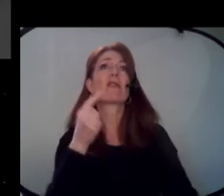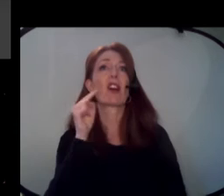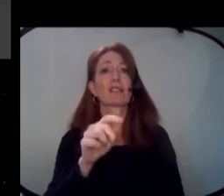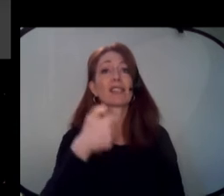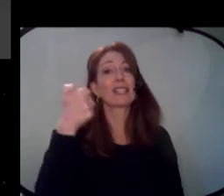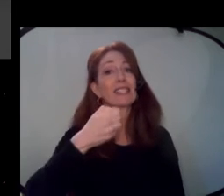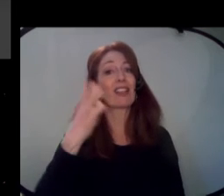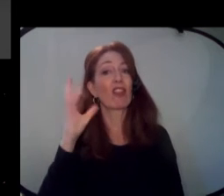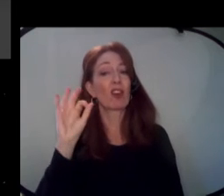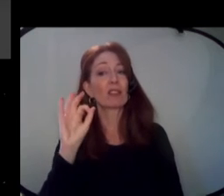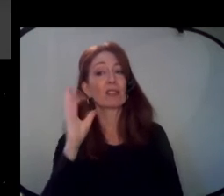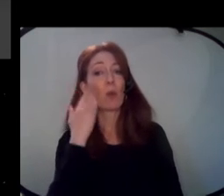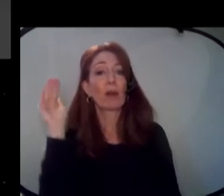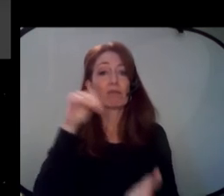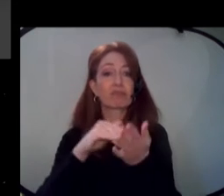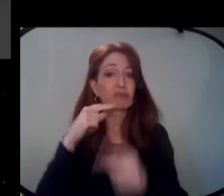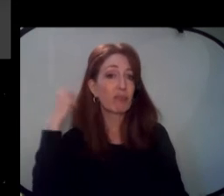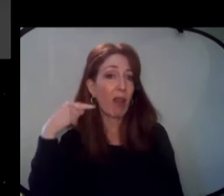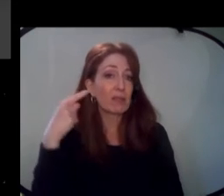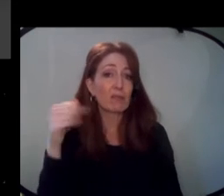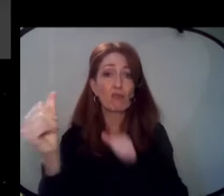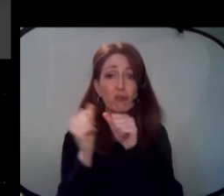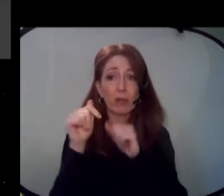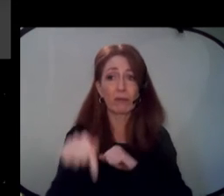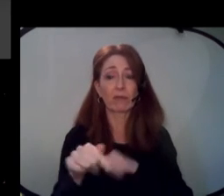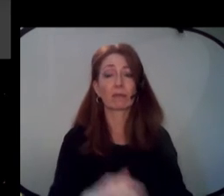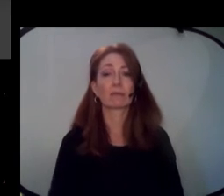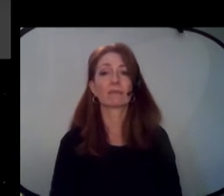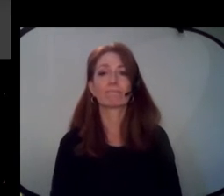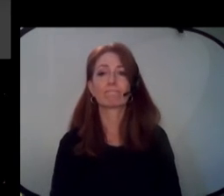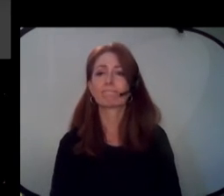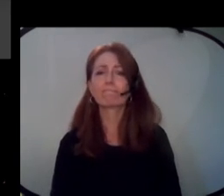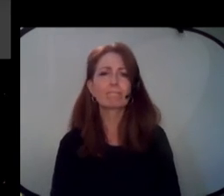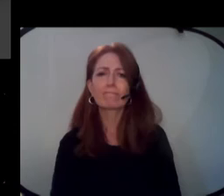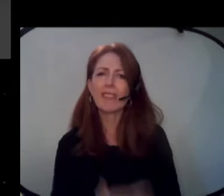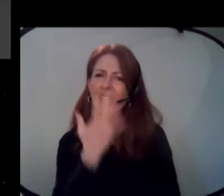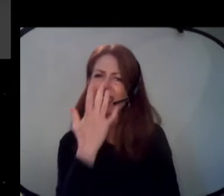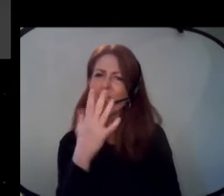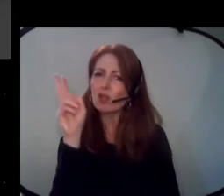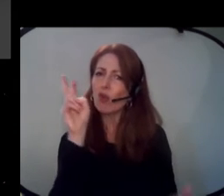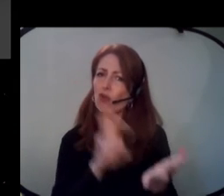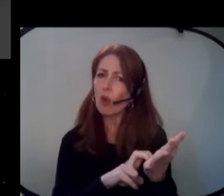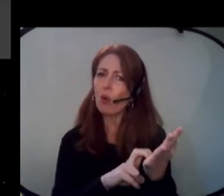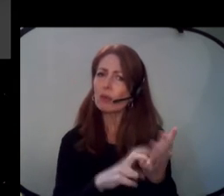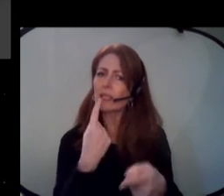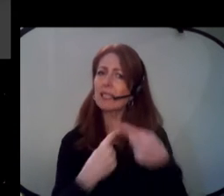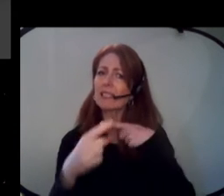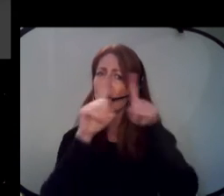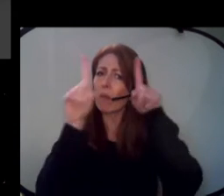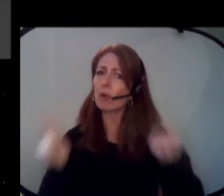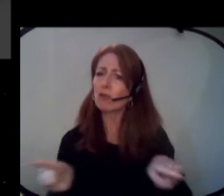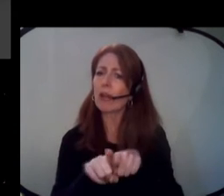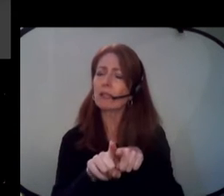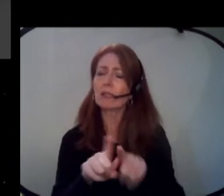she comes to London briefly. It seems not to be recorded as a self-portrait. And it's interesting how,